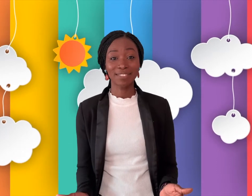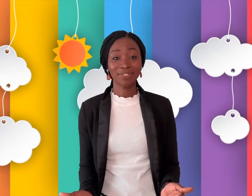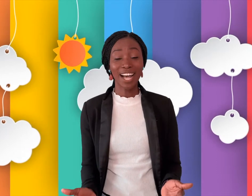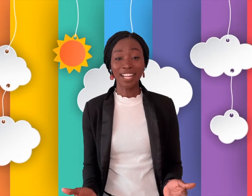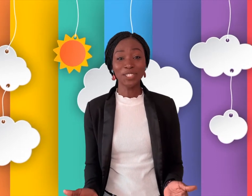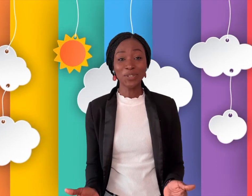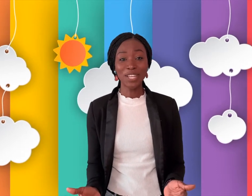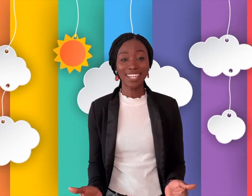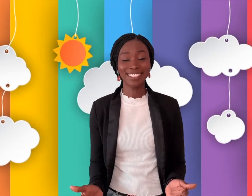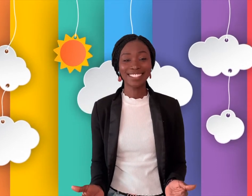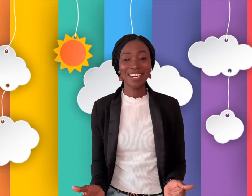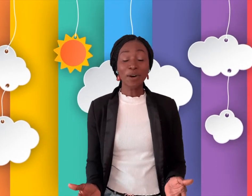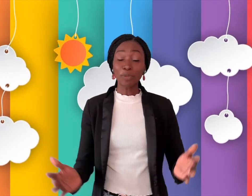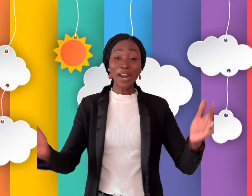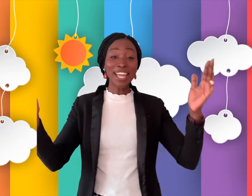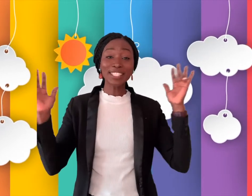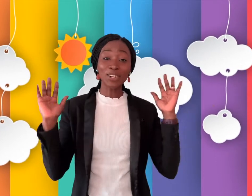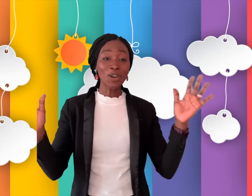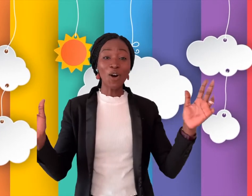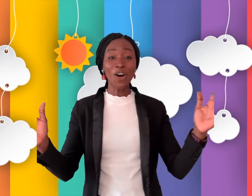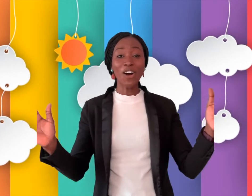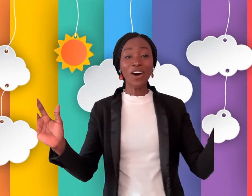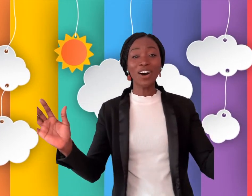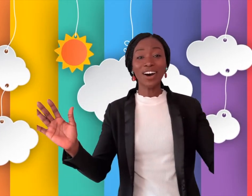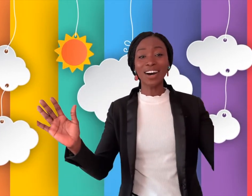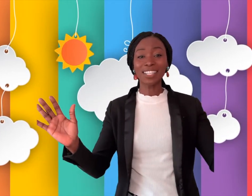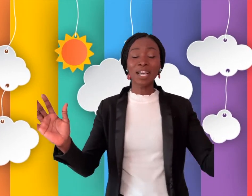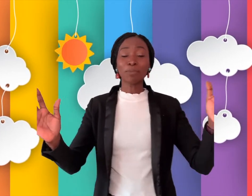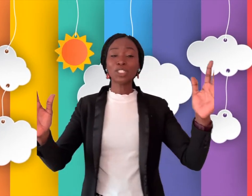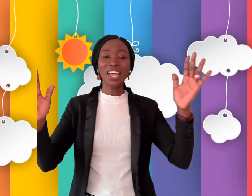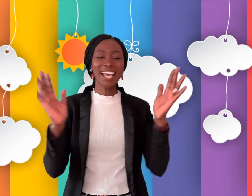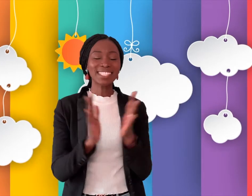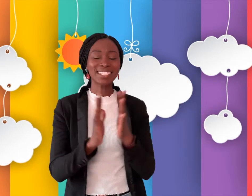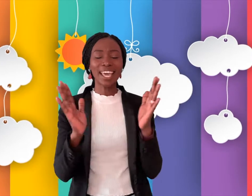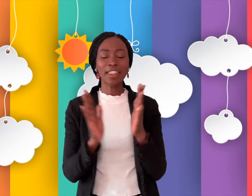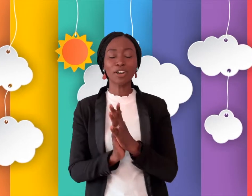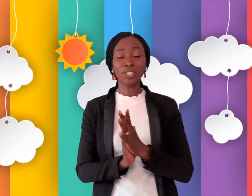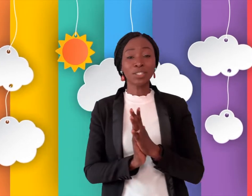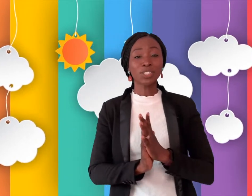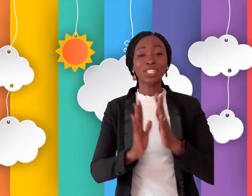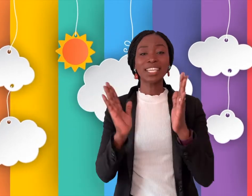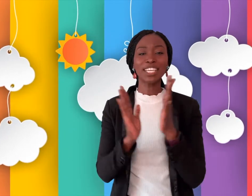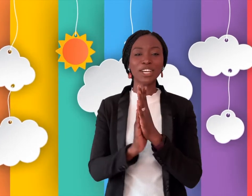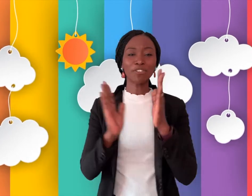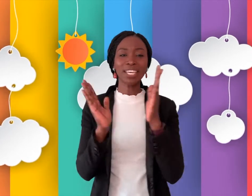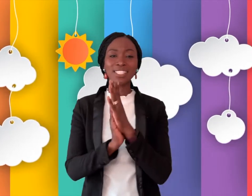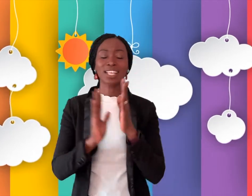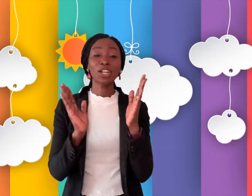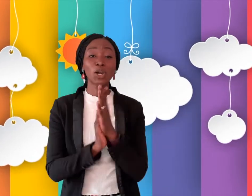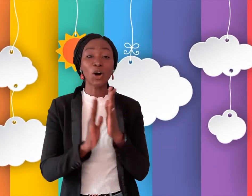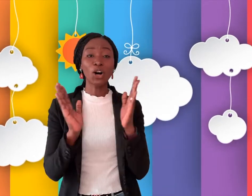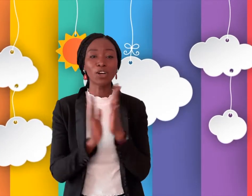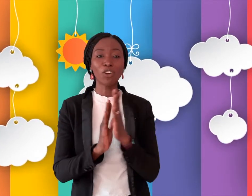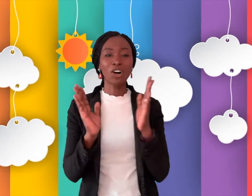lives. Hallelujah. Praise the Lord. Put your hands together to the King of Kings,